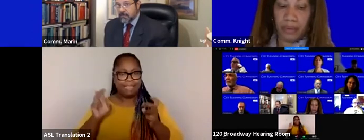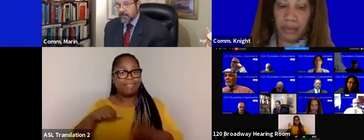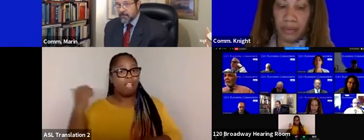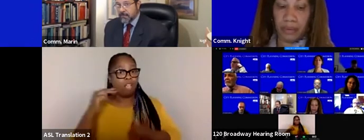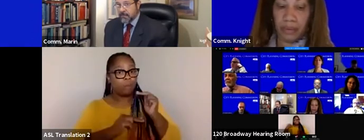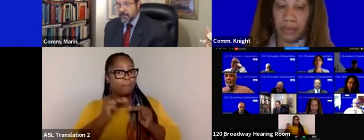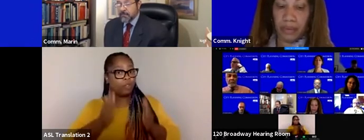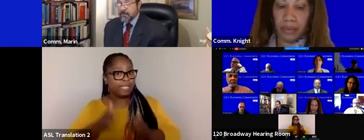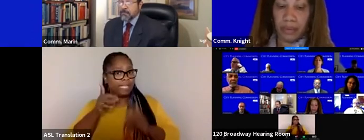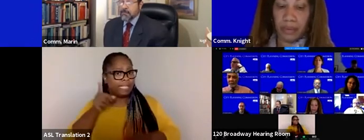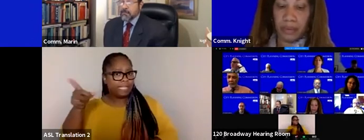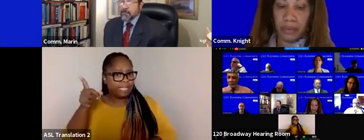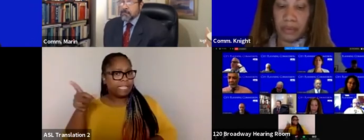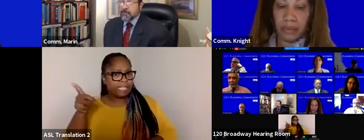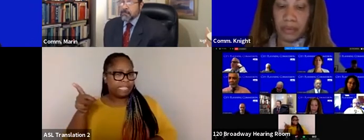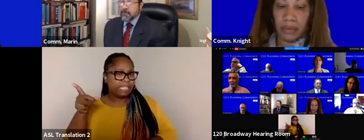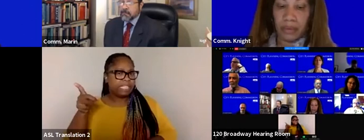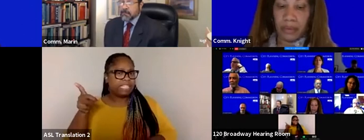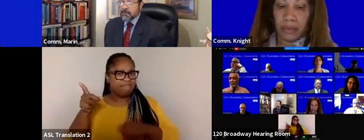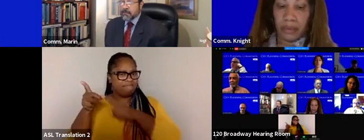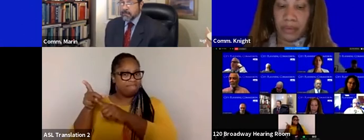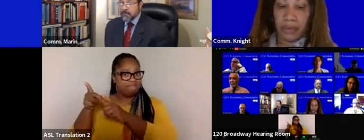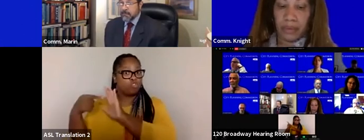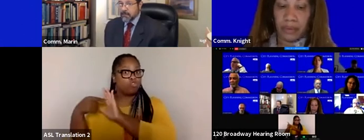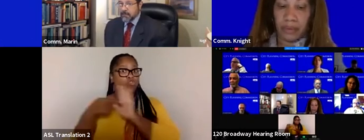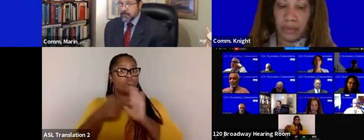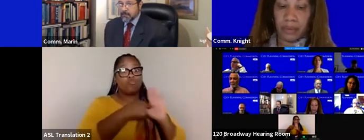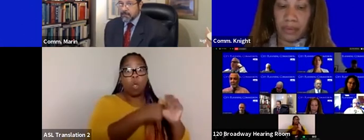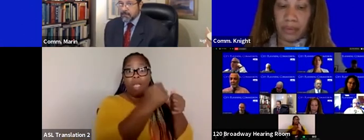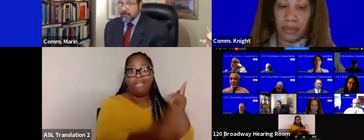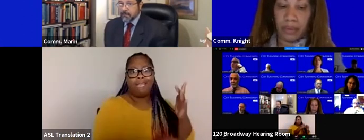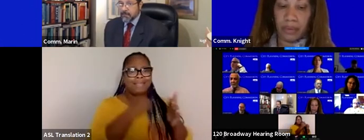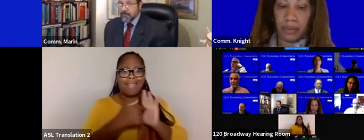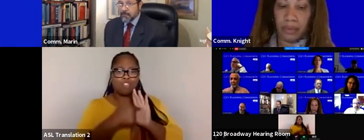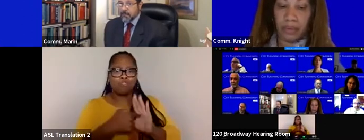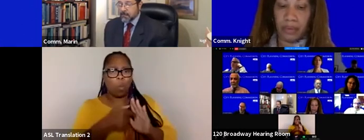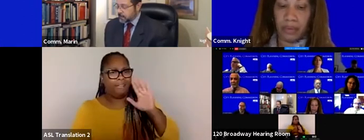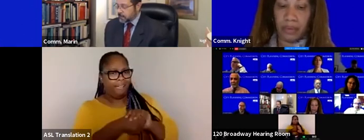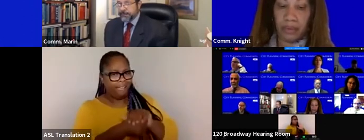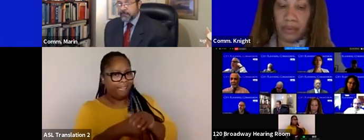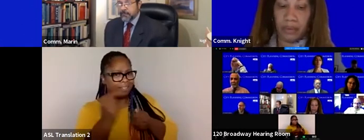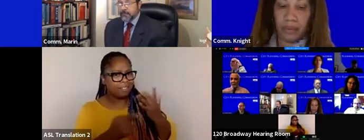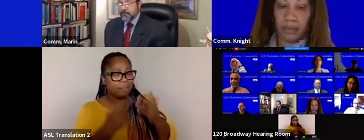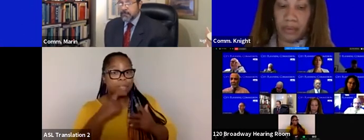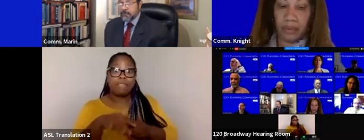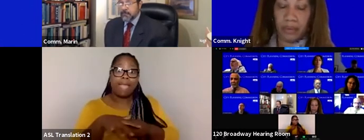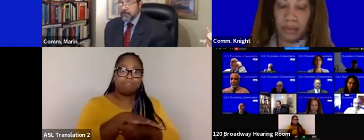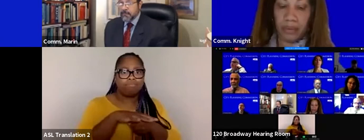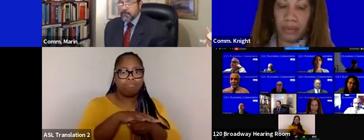terms of what isn't being shown, because ultimately that entire area at Grand Army Plaza